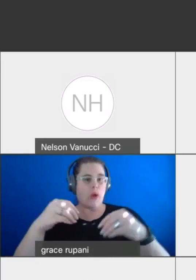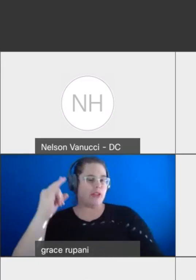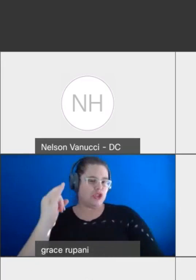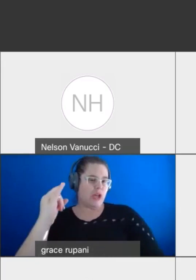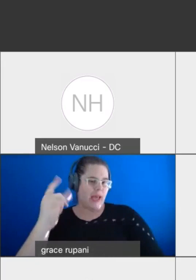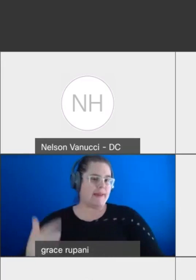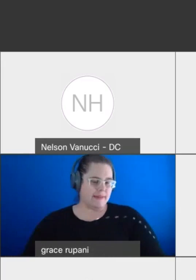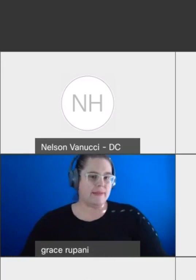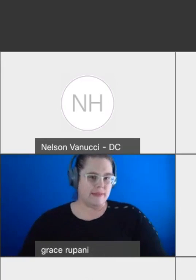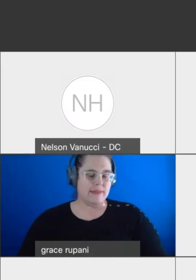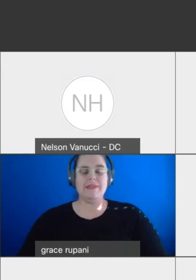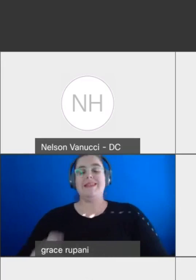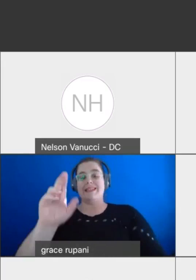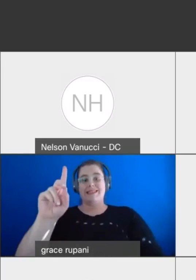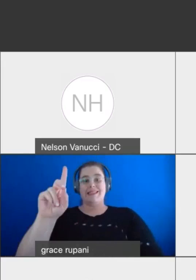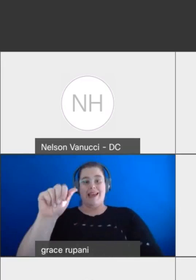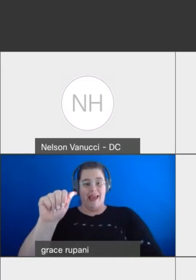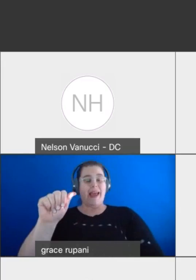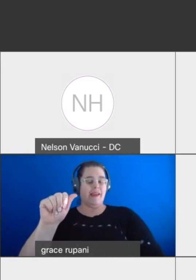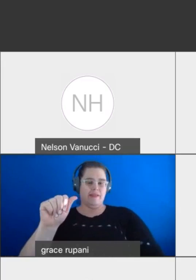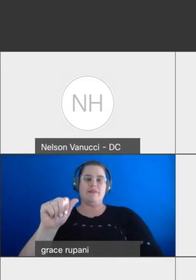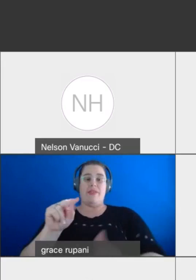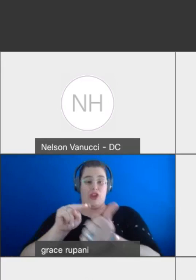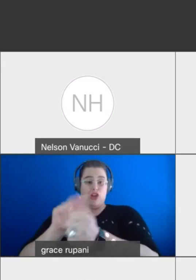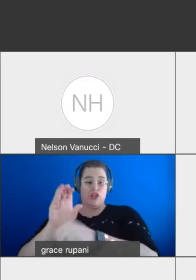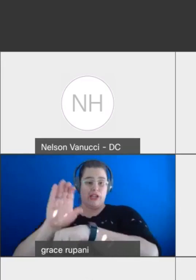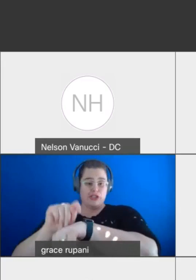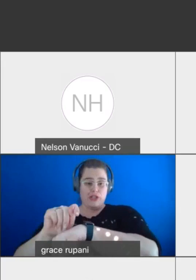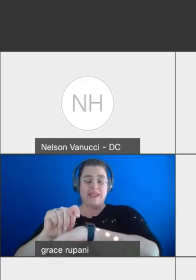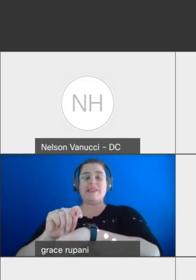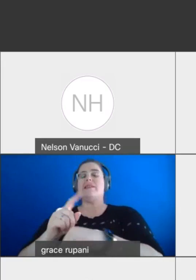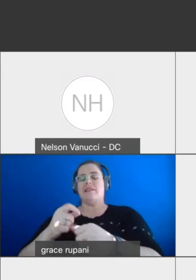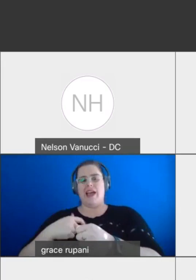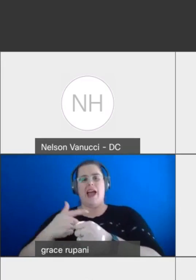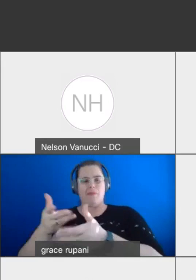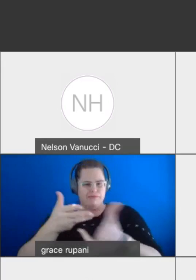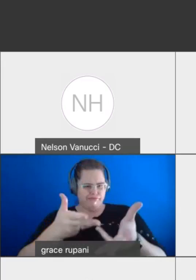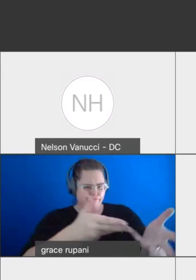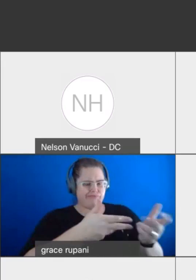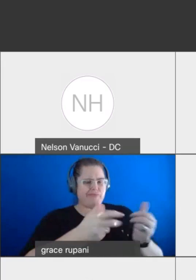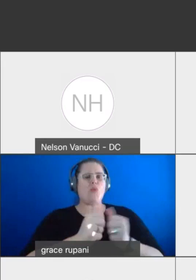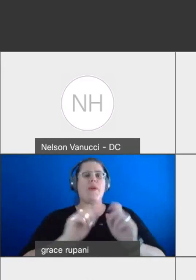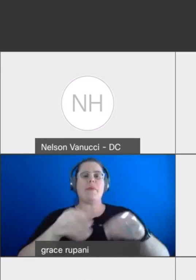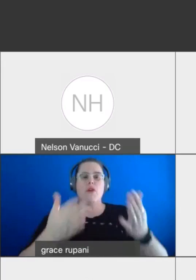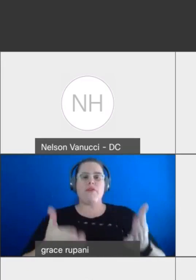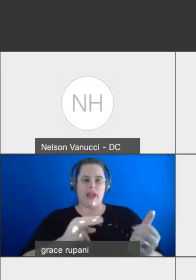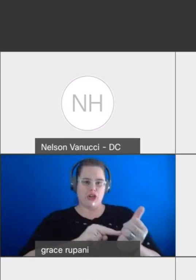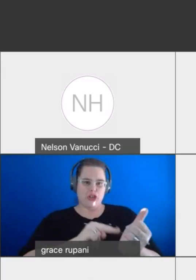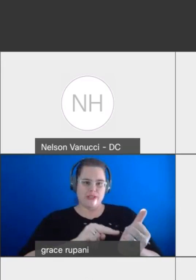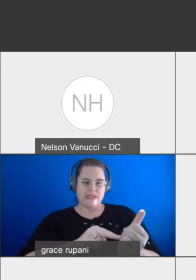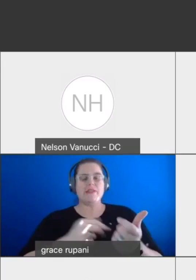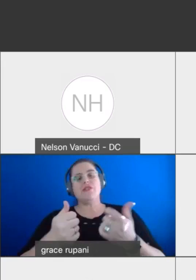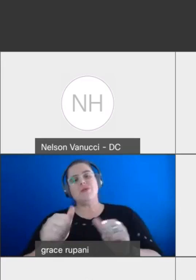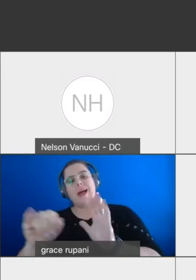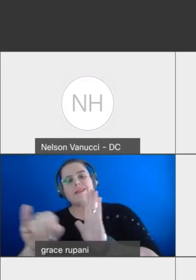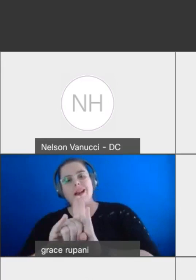nurse consultants have been working with our provider nurses to identify the people who are at highest